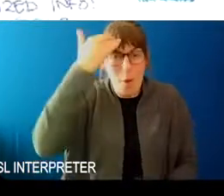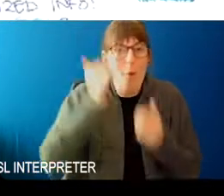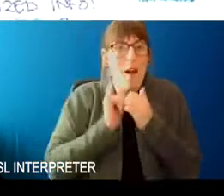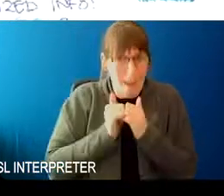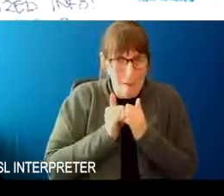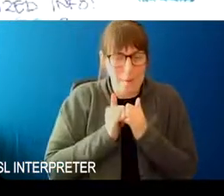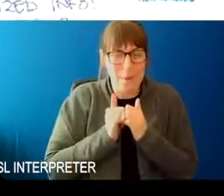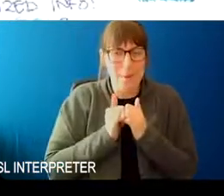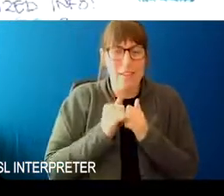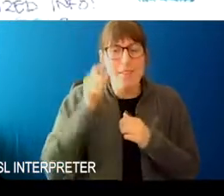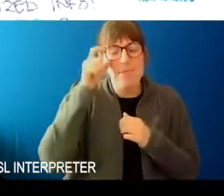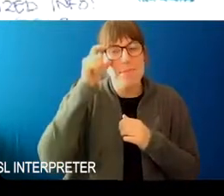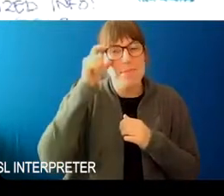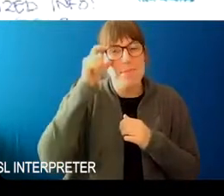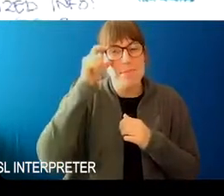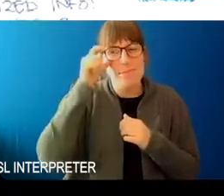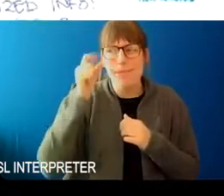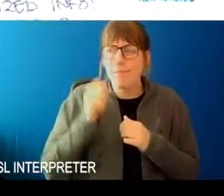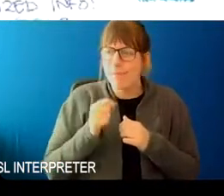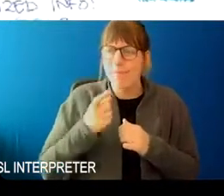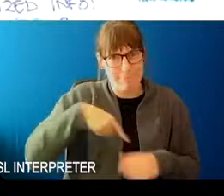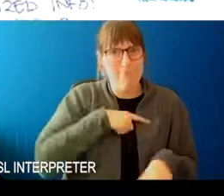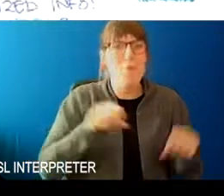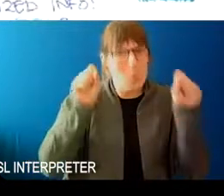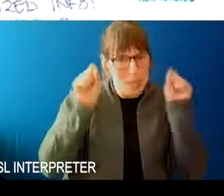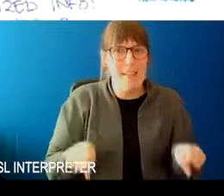to do it. We do know how to do it, and